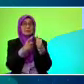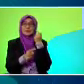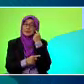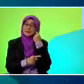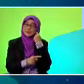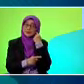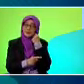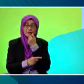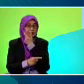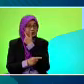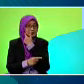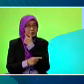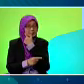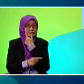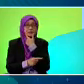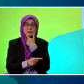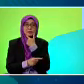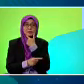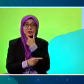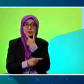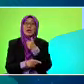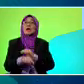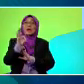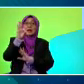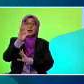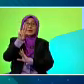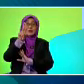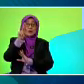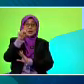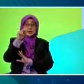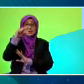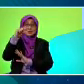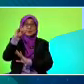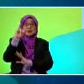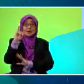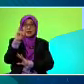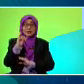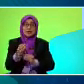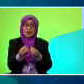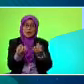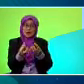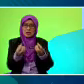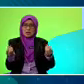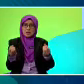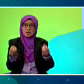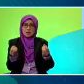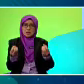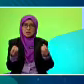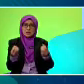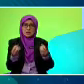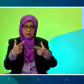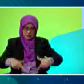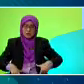The first type of microorganism is fungi. Fungi decompose objects they live on,